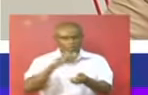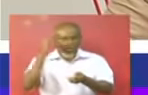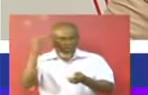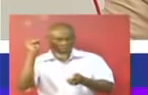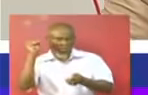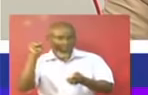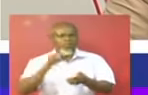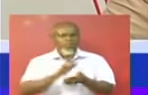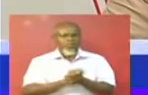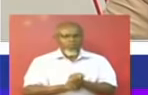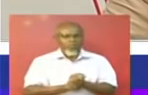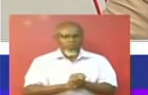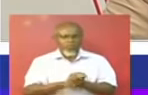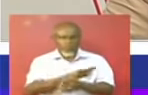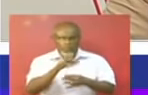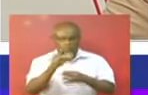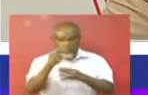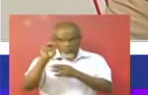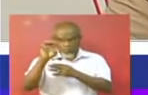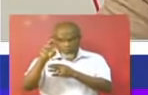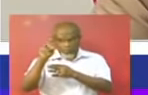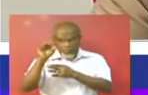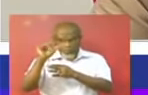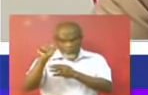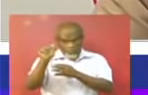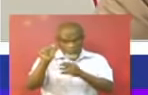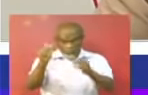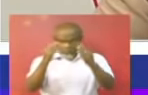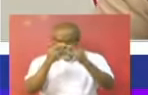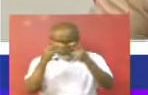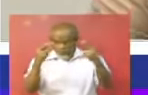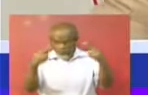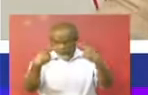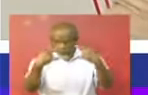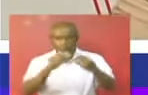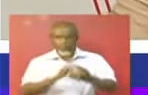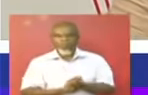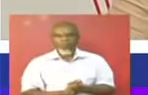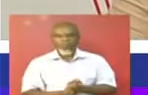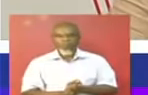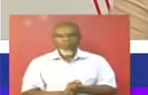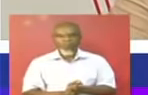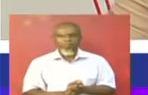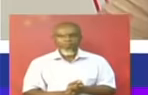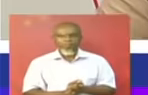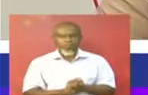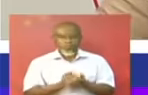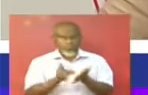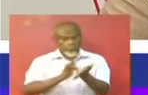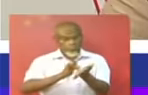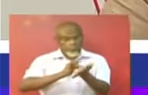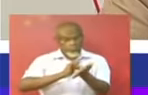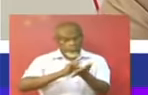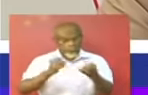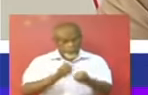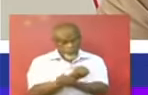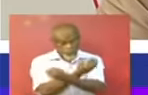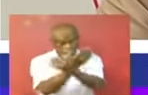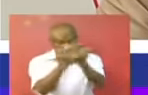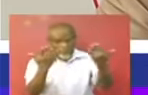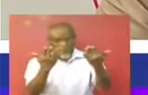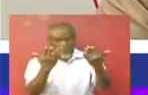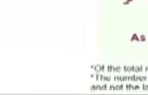media, members of the viewing and listening public. If I can have the first slide, we'll go straight into the clinical update. That